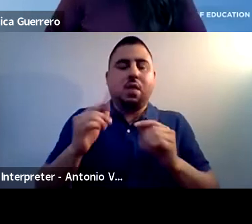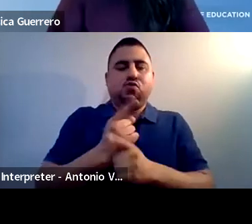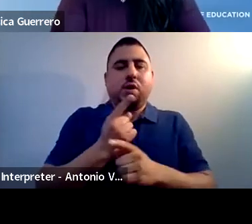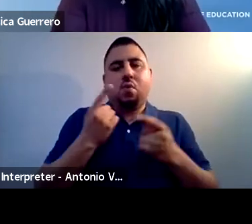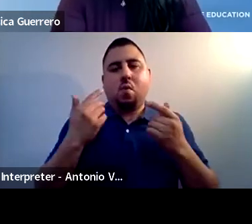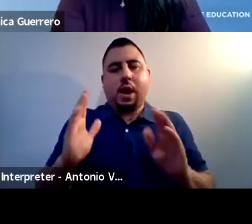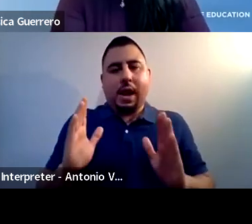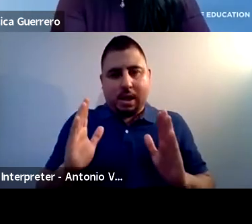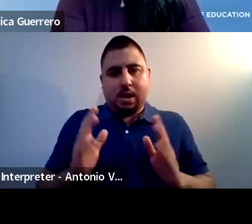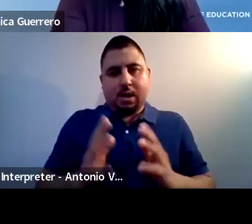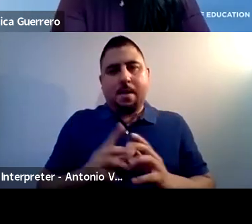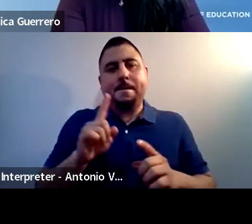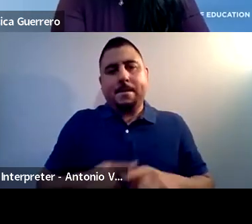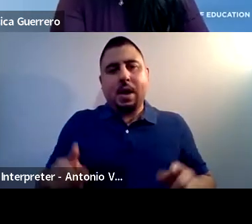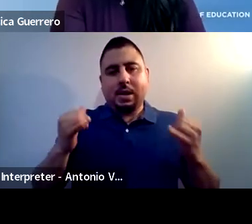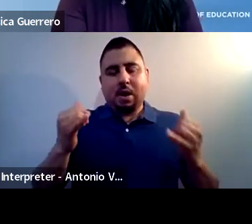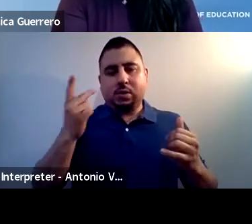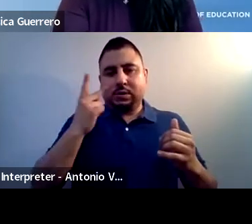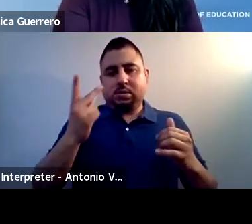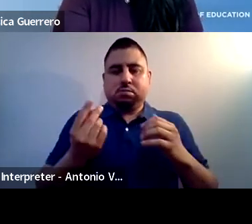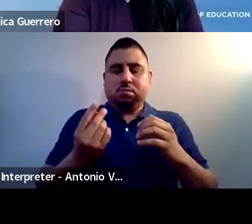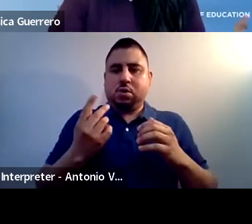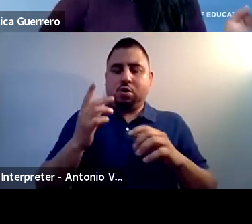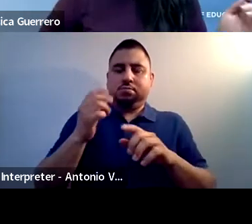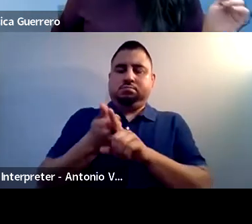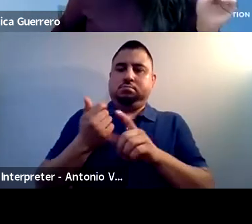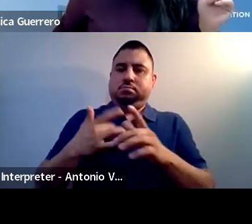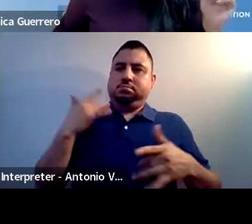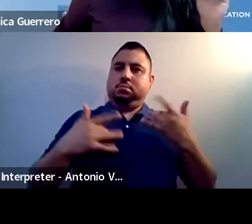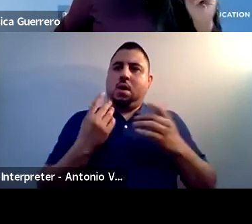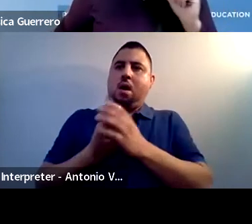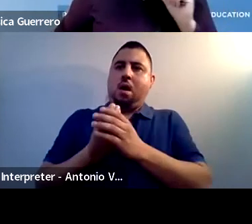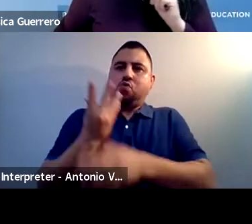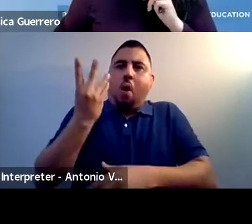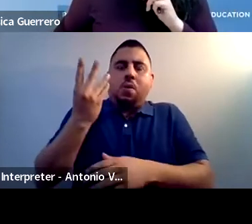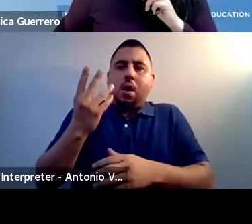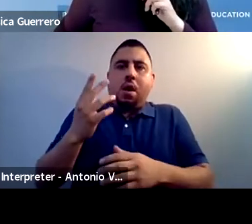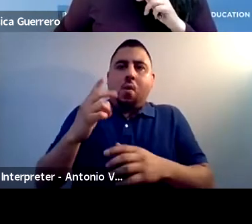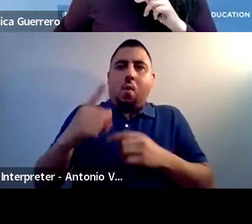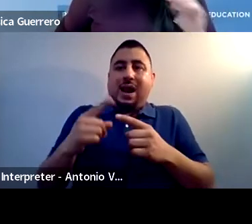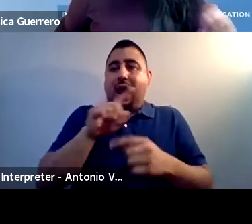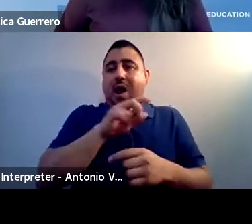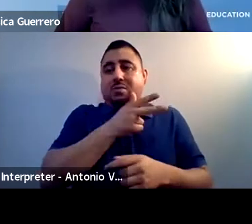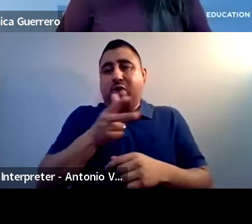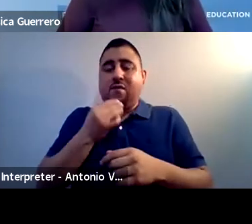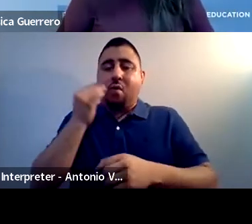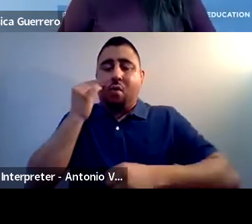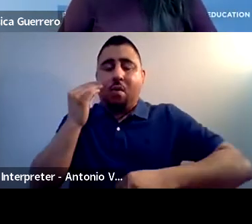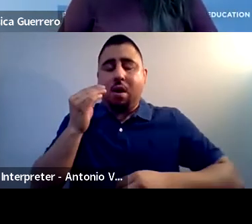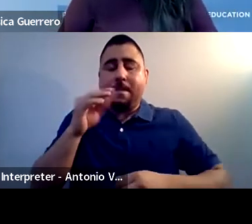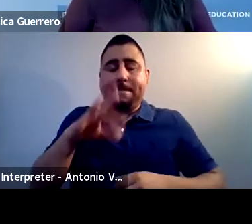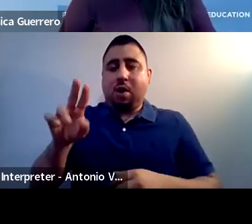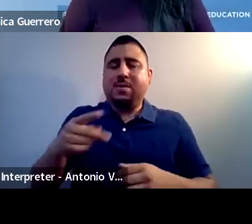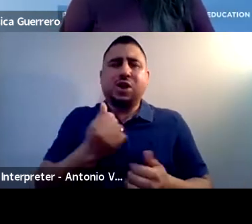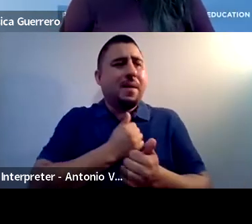way. But to now see her growth and her joy every day, I pick her up from Pointer Ridge, saying how she loves her